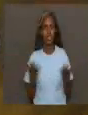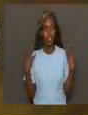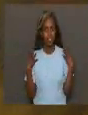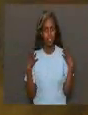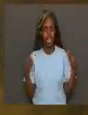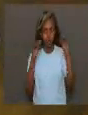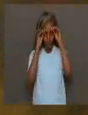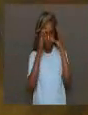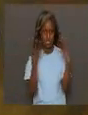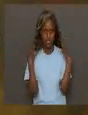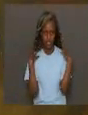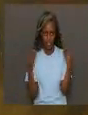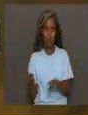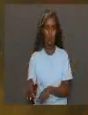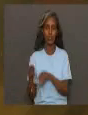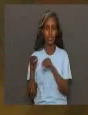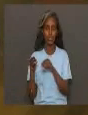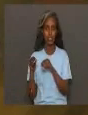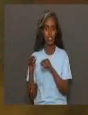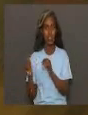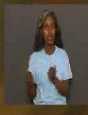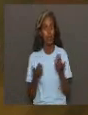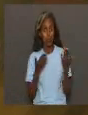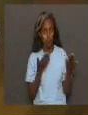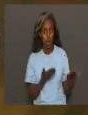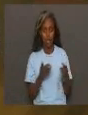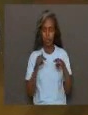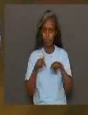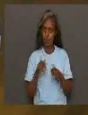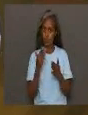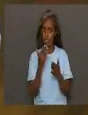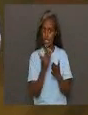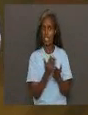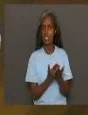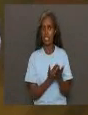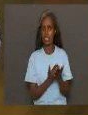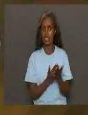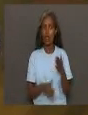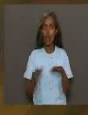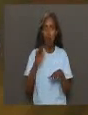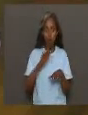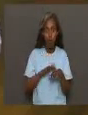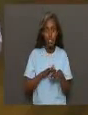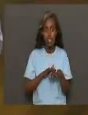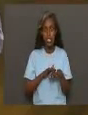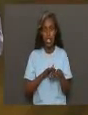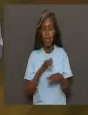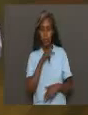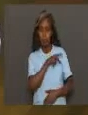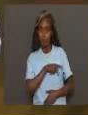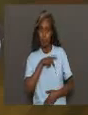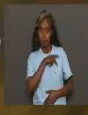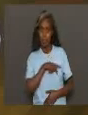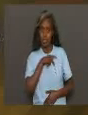Hello, teacher. Hello, students. Welcome to today's lesson on the properties